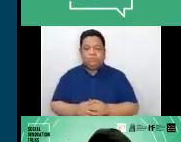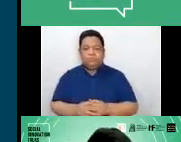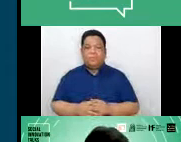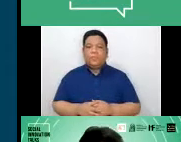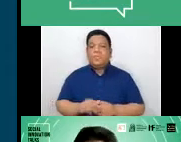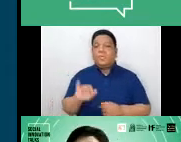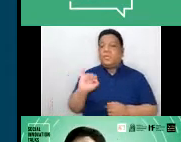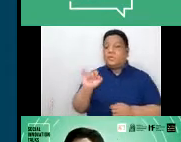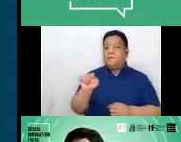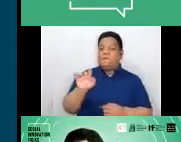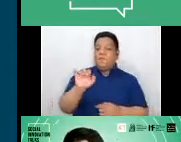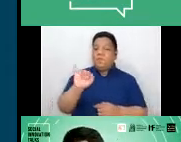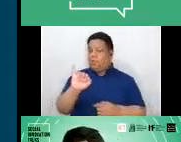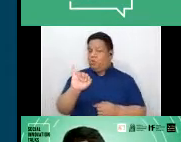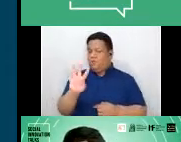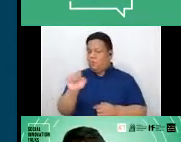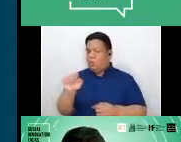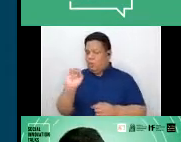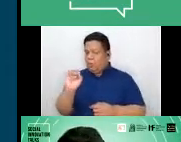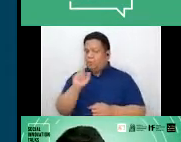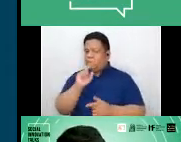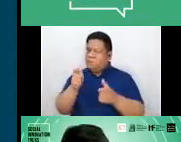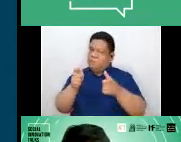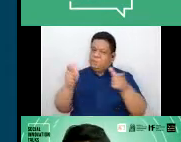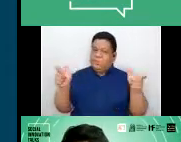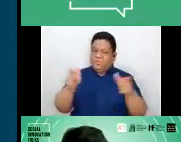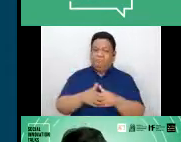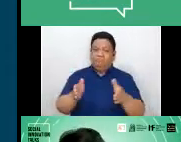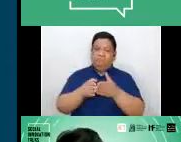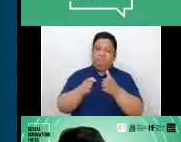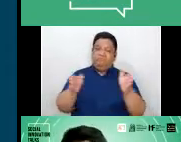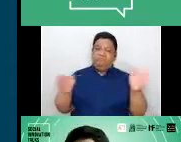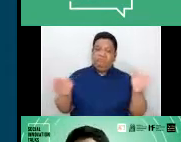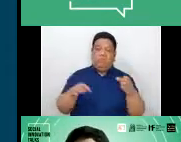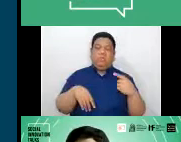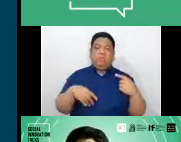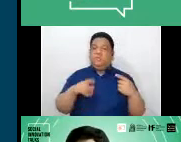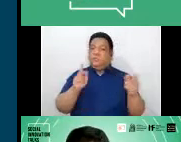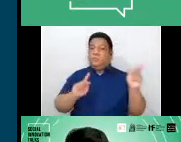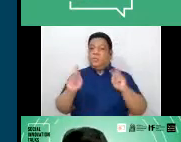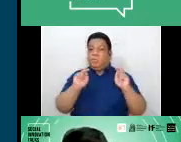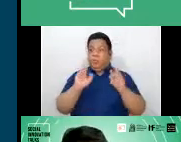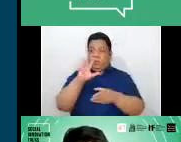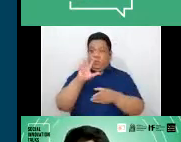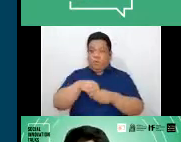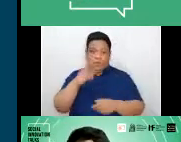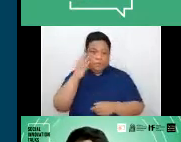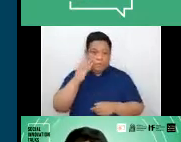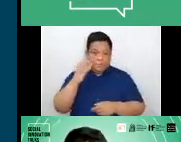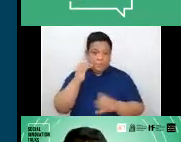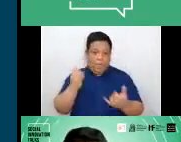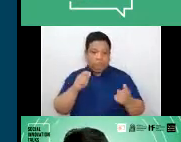Industry 4.0 is really, really big. And as I said before, as people who are living in it, who are experiencing its